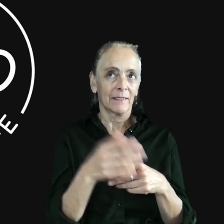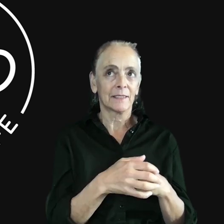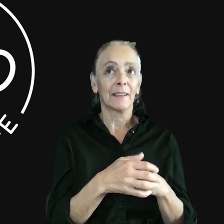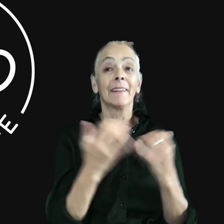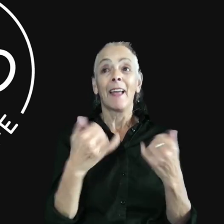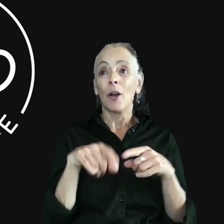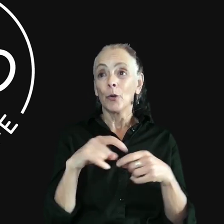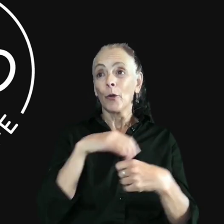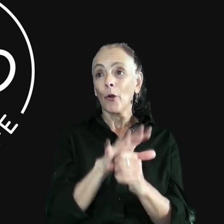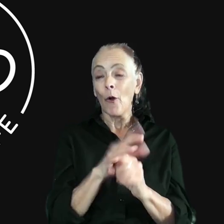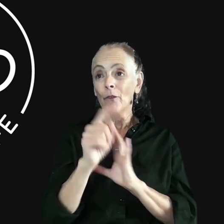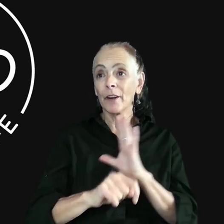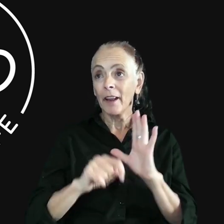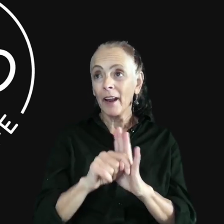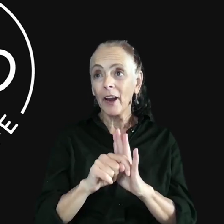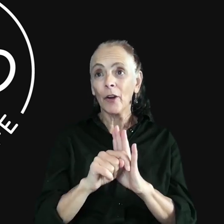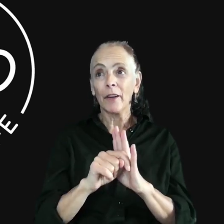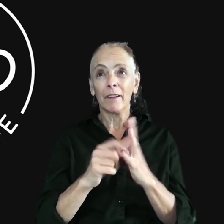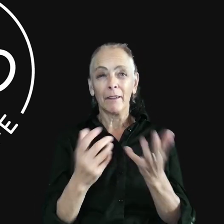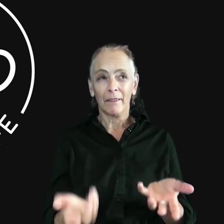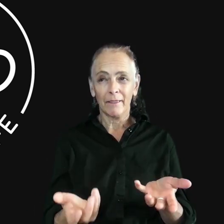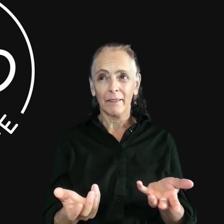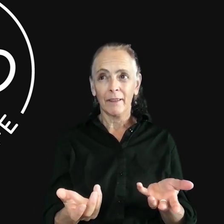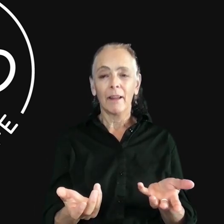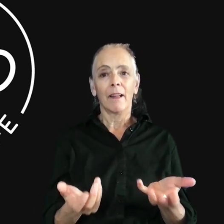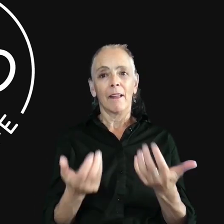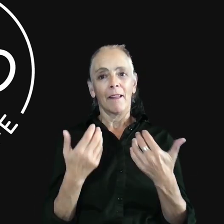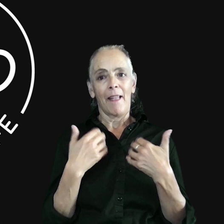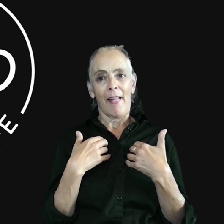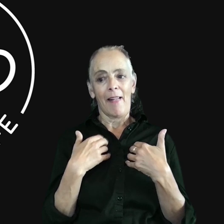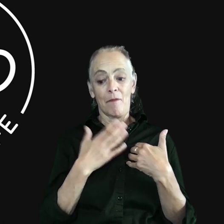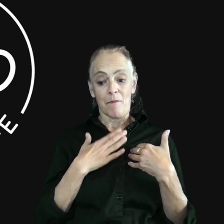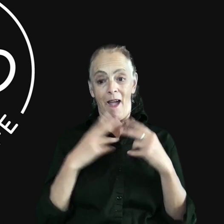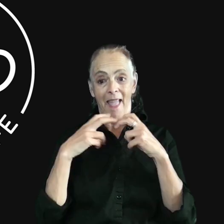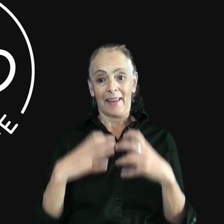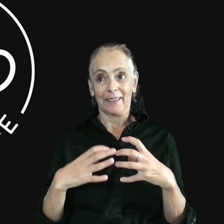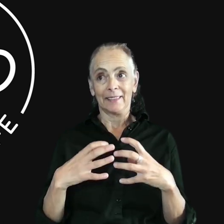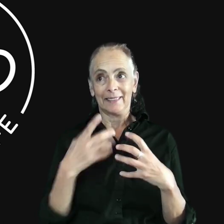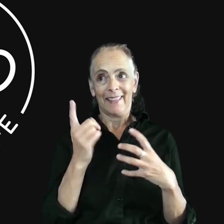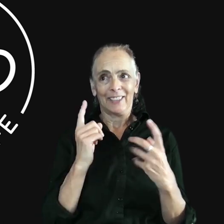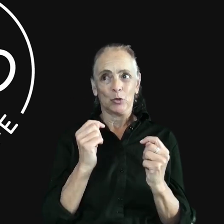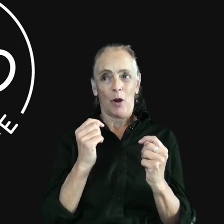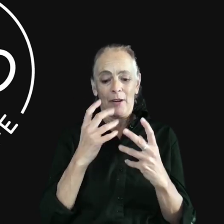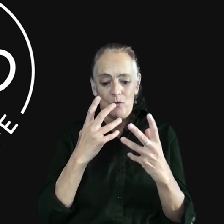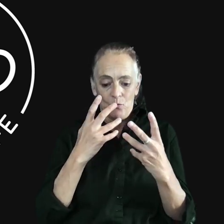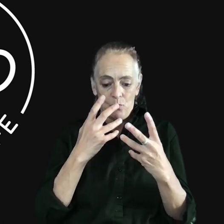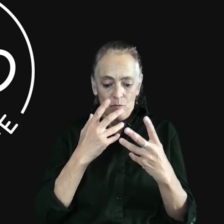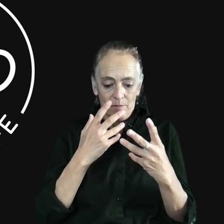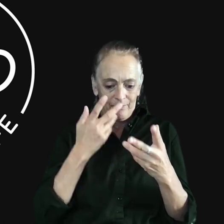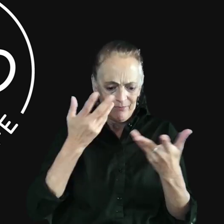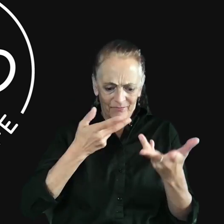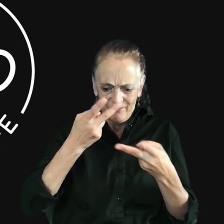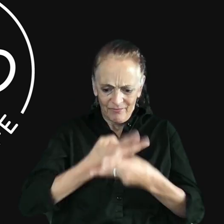covid era of of our work i have my analysts that are trying to manage this now and